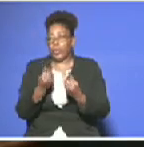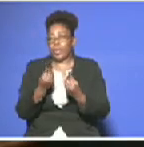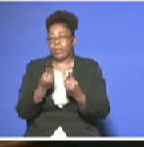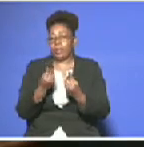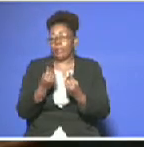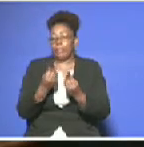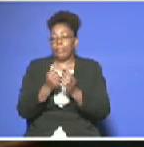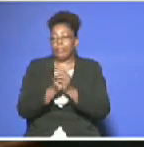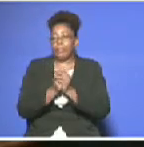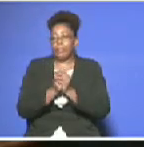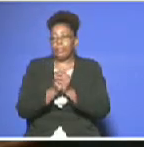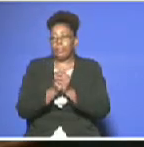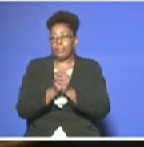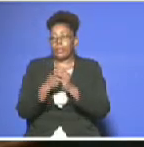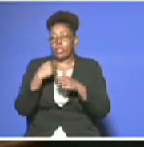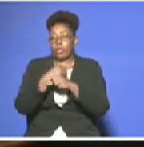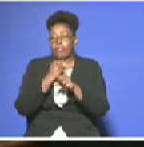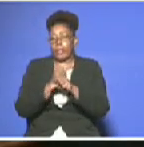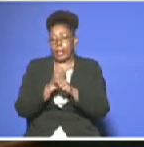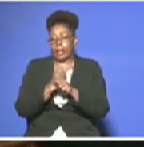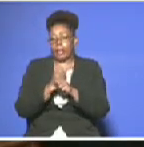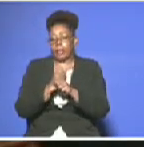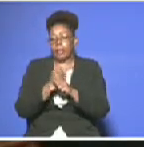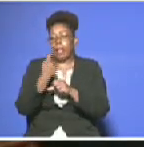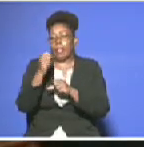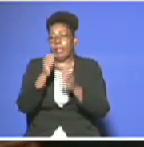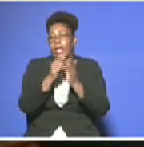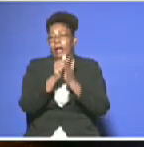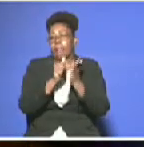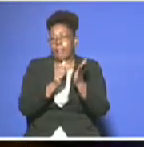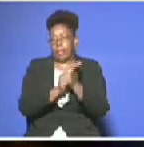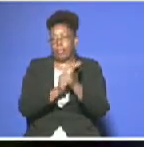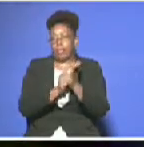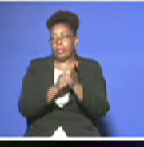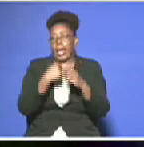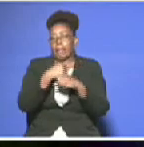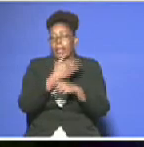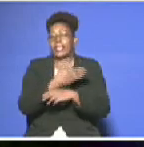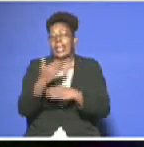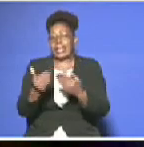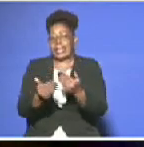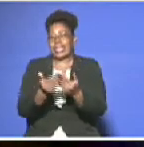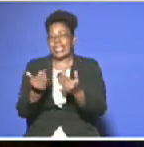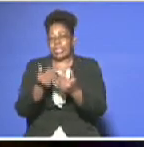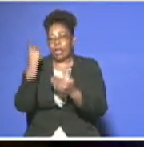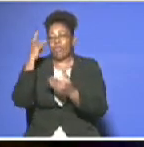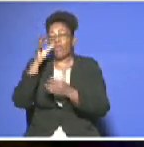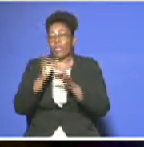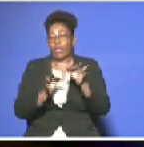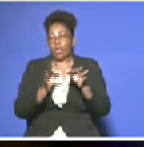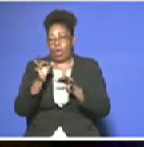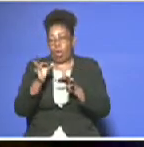this amendment to make the necessary amendments and to make things easier for the Court of Appeal to function.